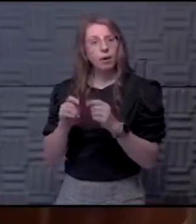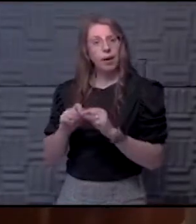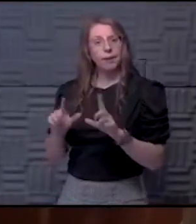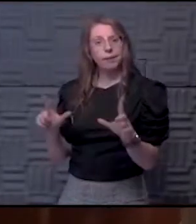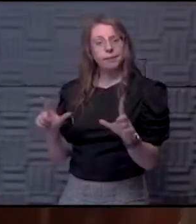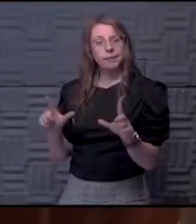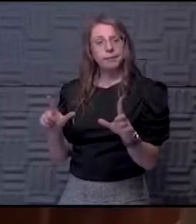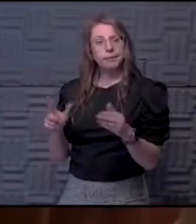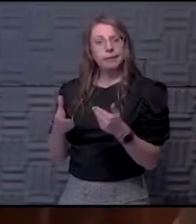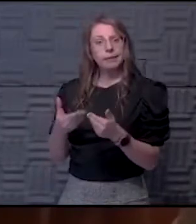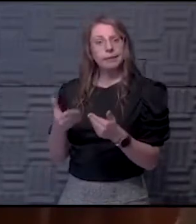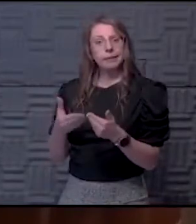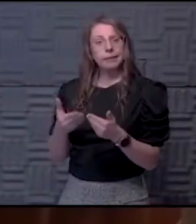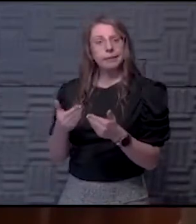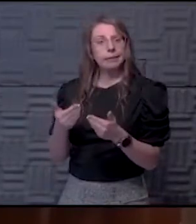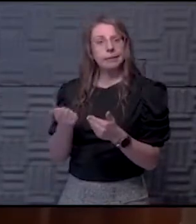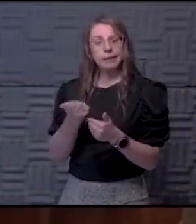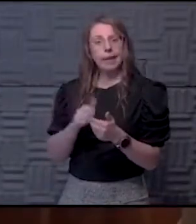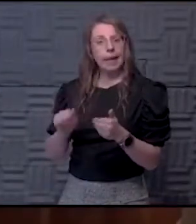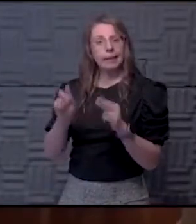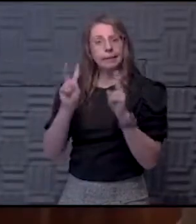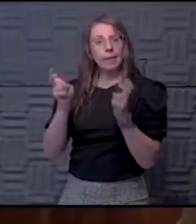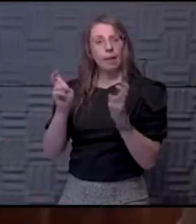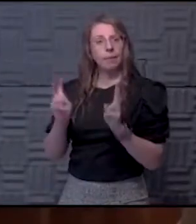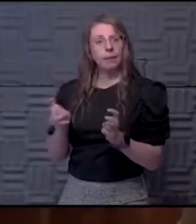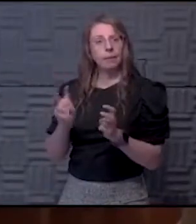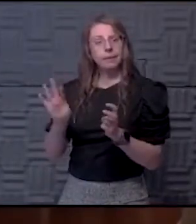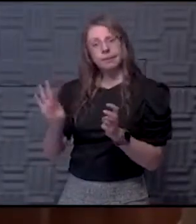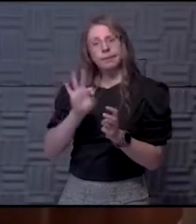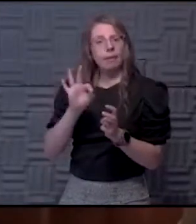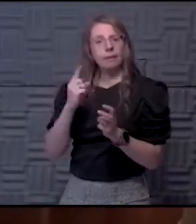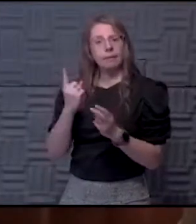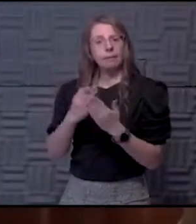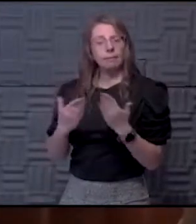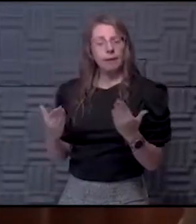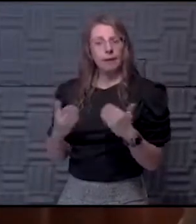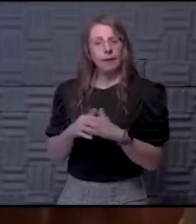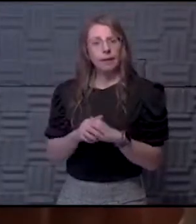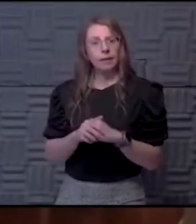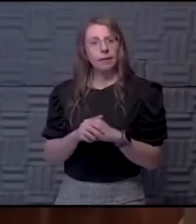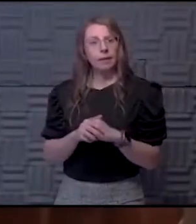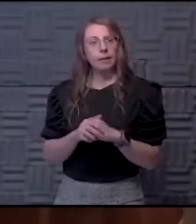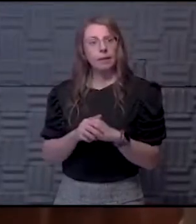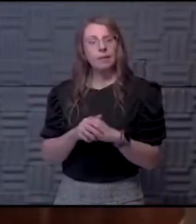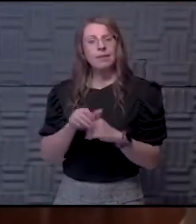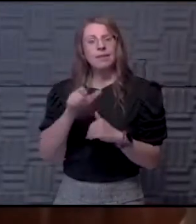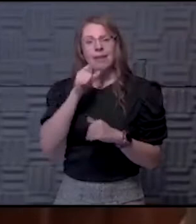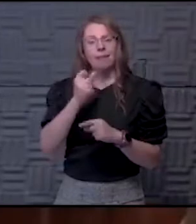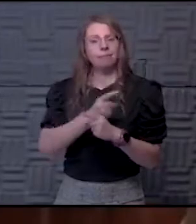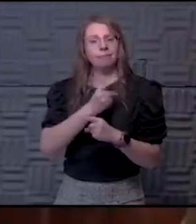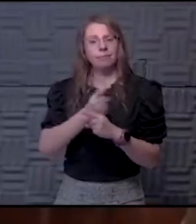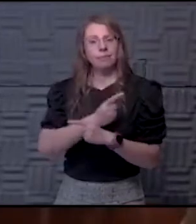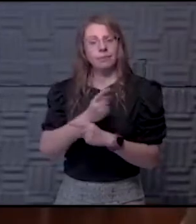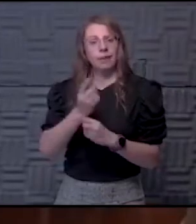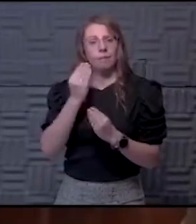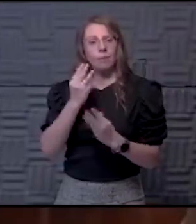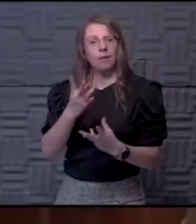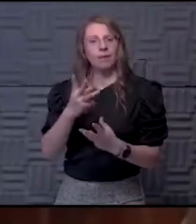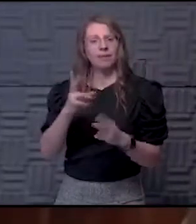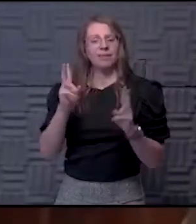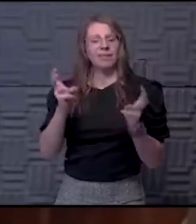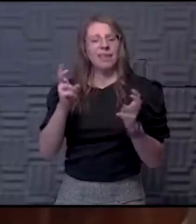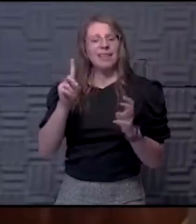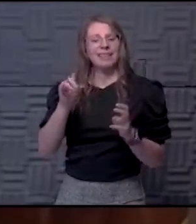it's very easy on any topic. Select something that is misinformation or disinformation